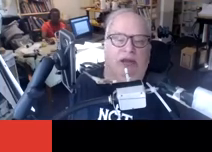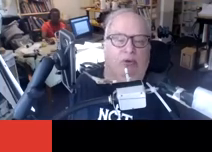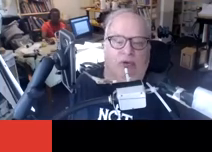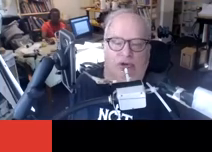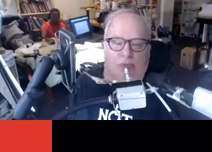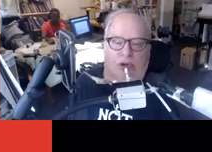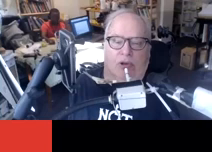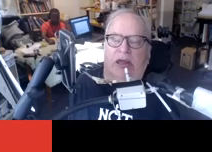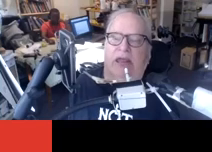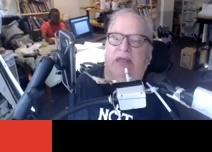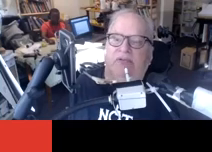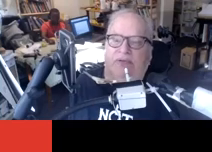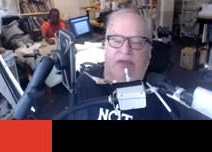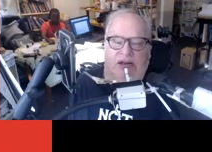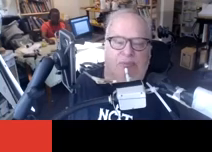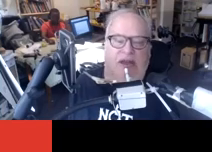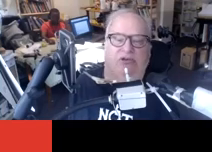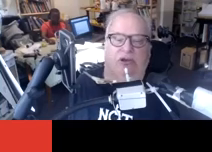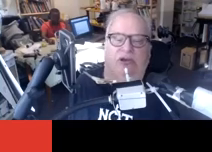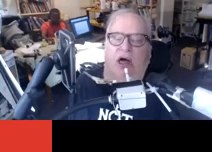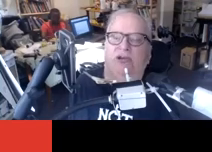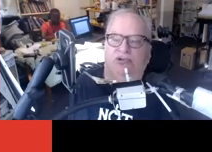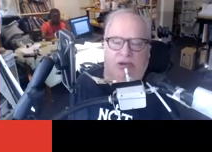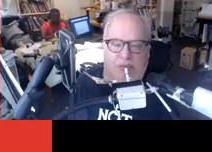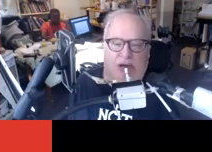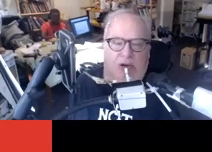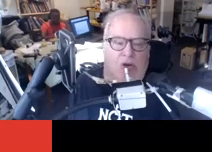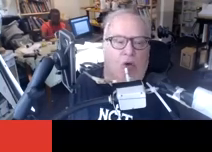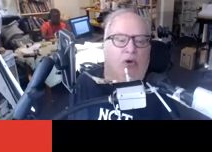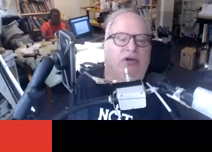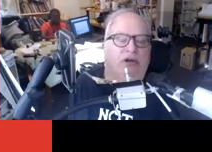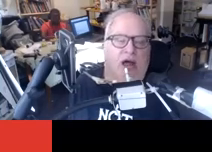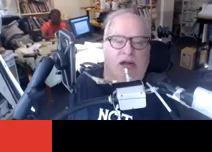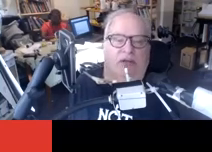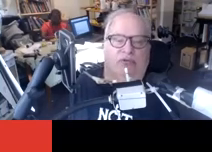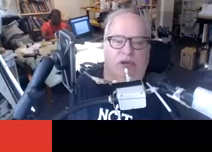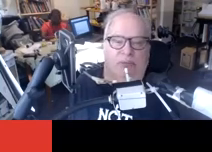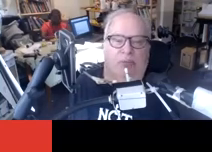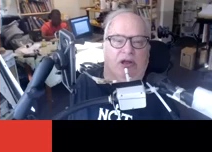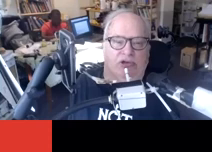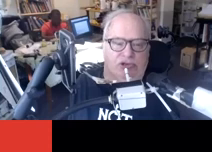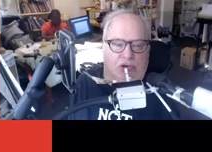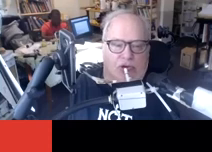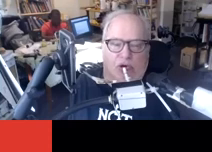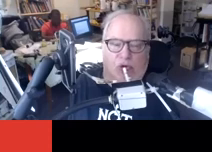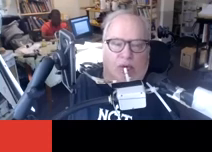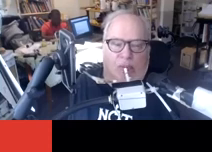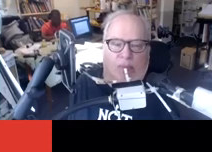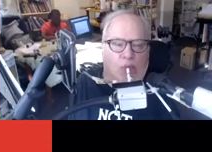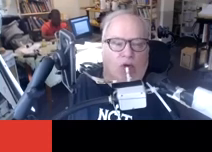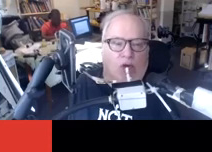incurable and irreversible, even if that is based on non-treatment or denial of treatment by